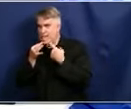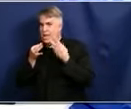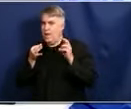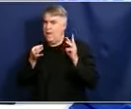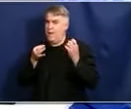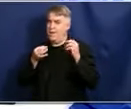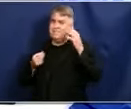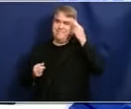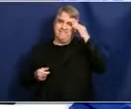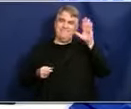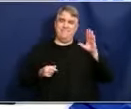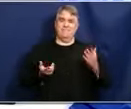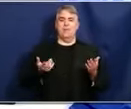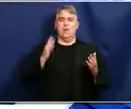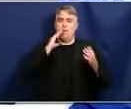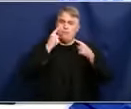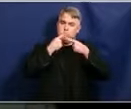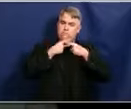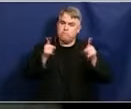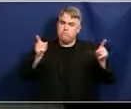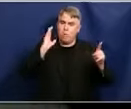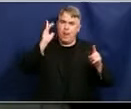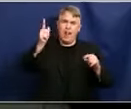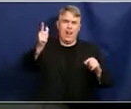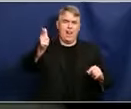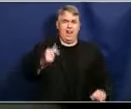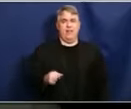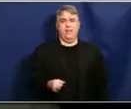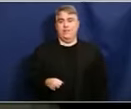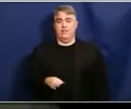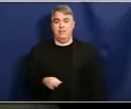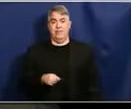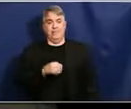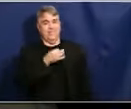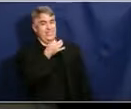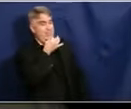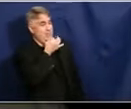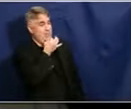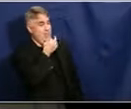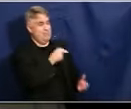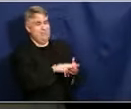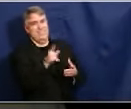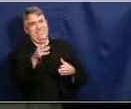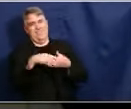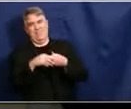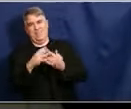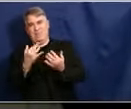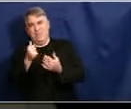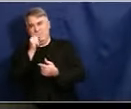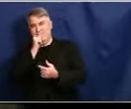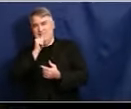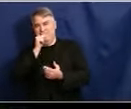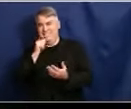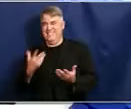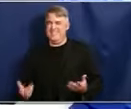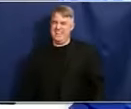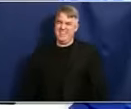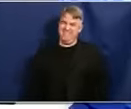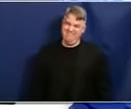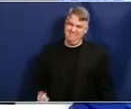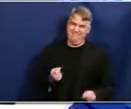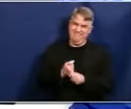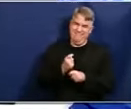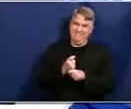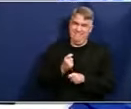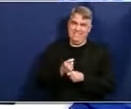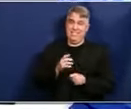coming. Thank you. Soon is flexible. Soon, as we've learned in COVID, soon